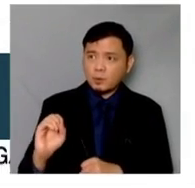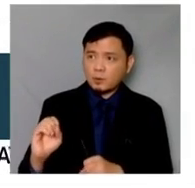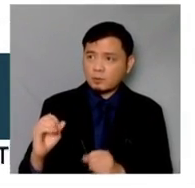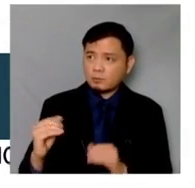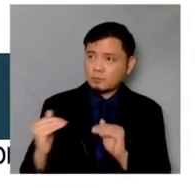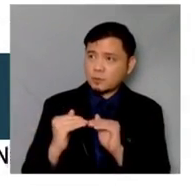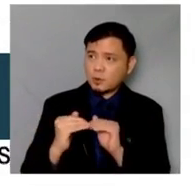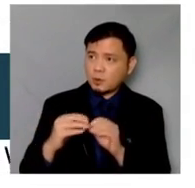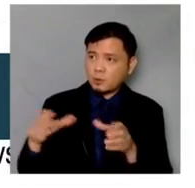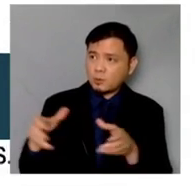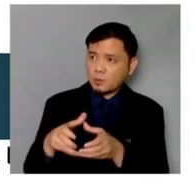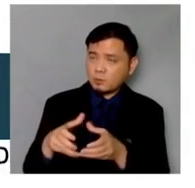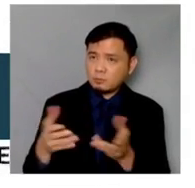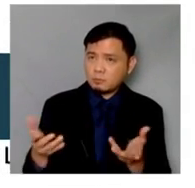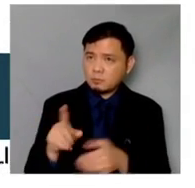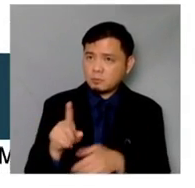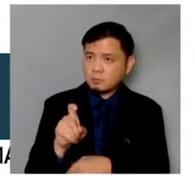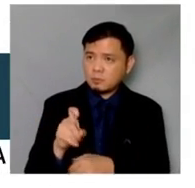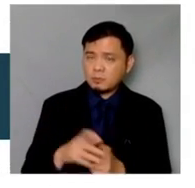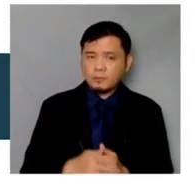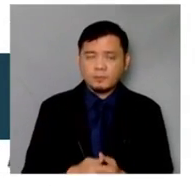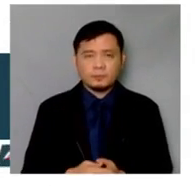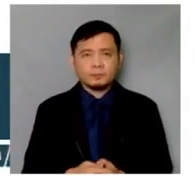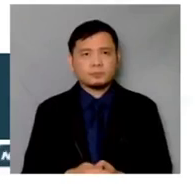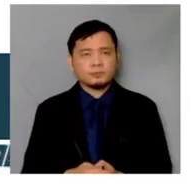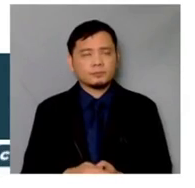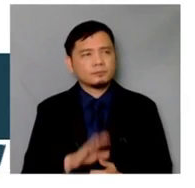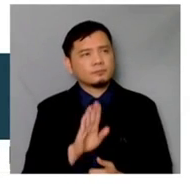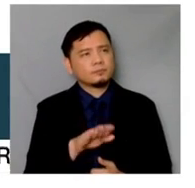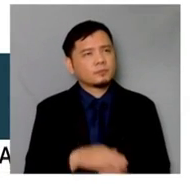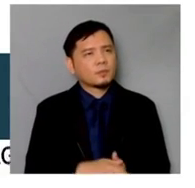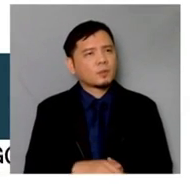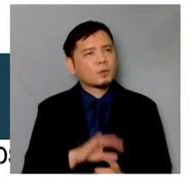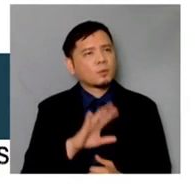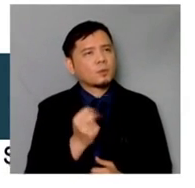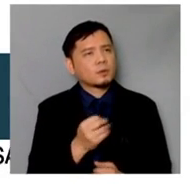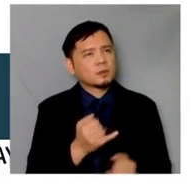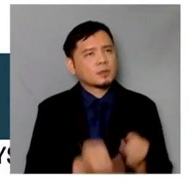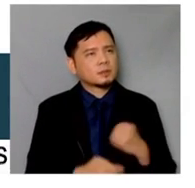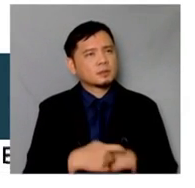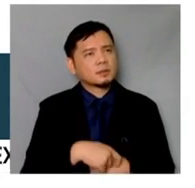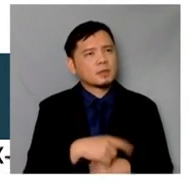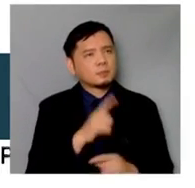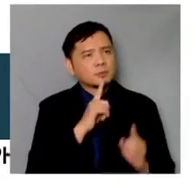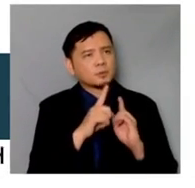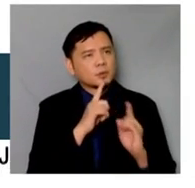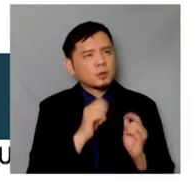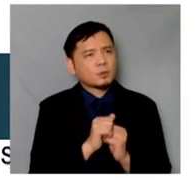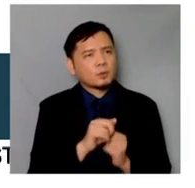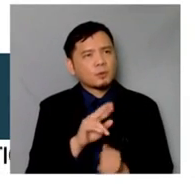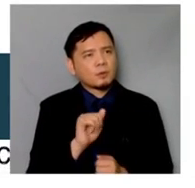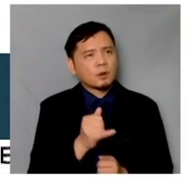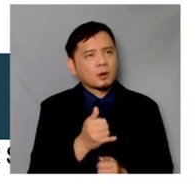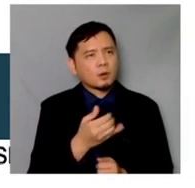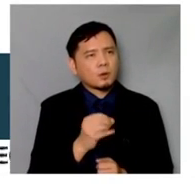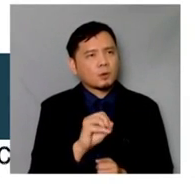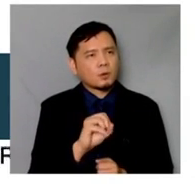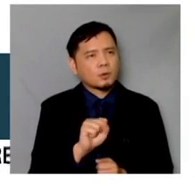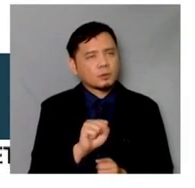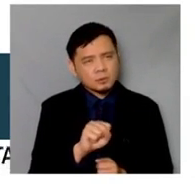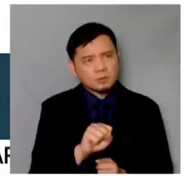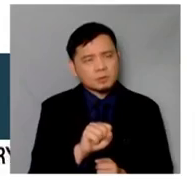Attorney, when was the last time you were able to speak with Mr. Ragos? May we know what his disposition